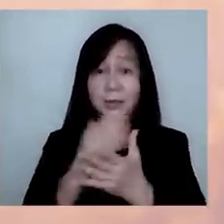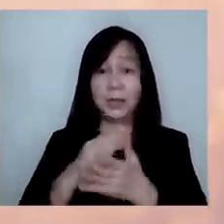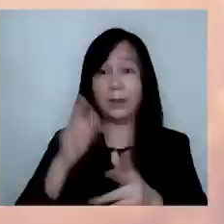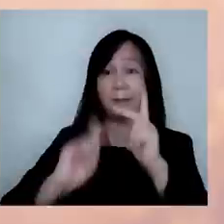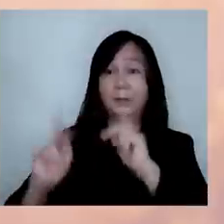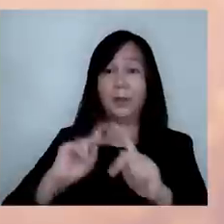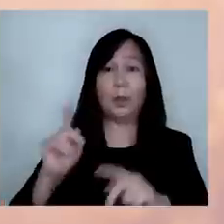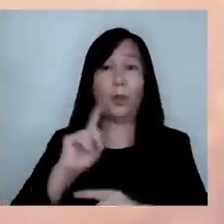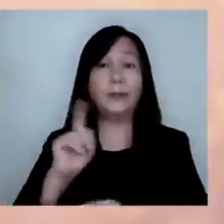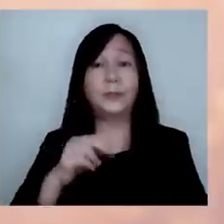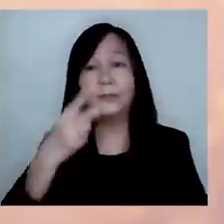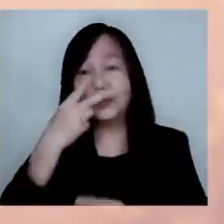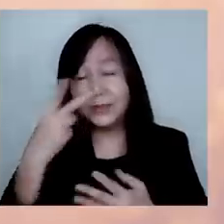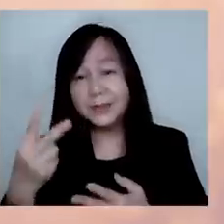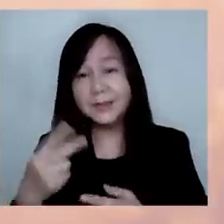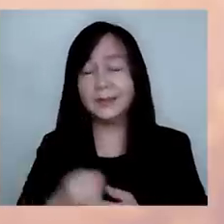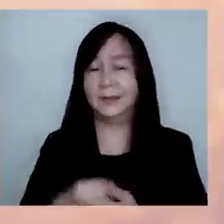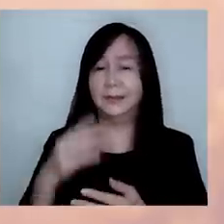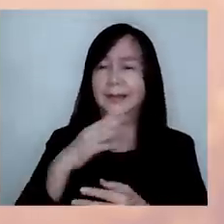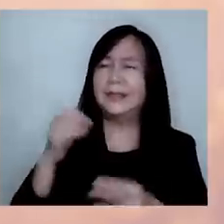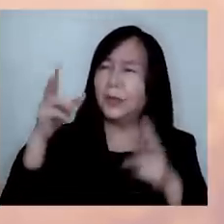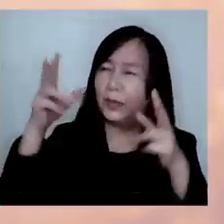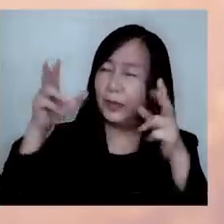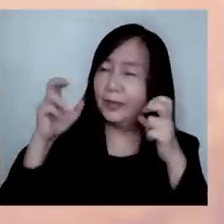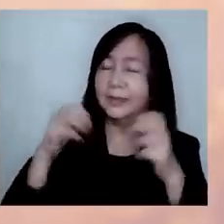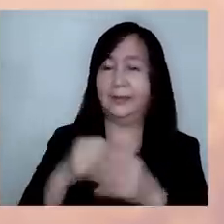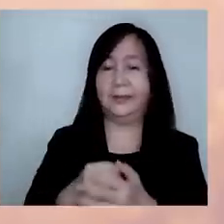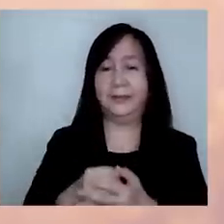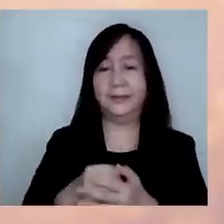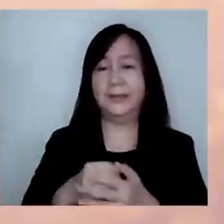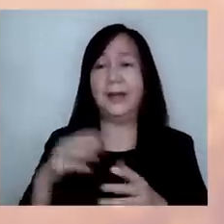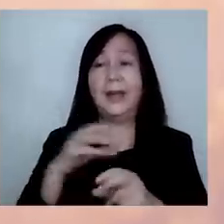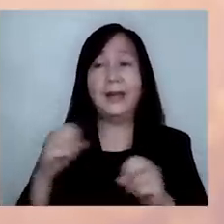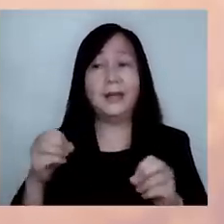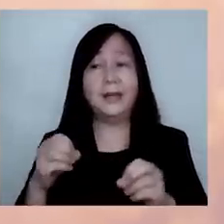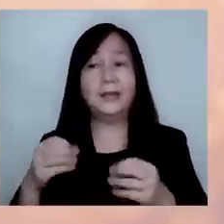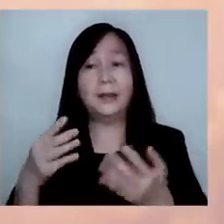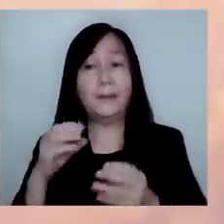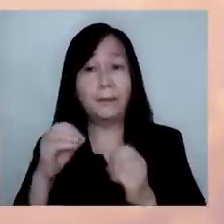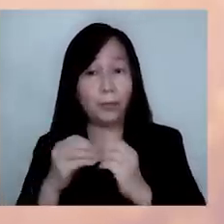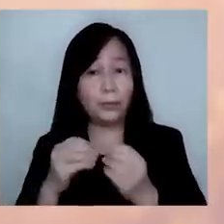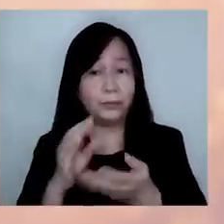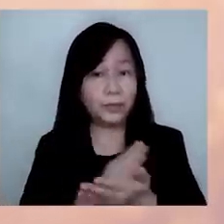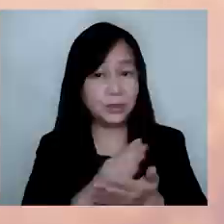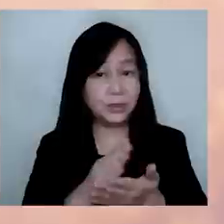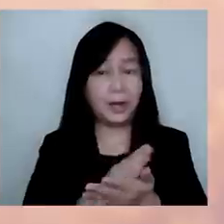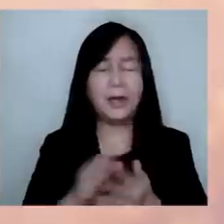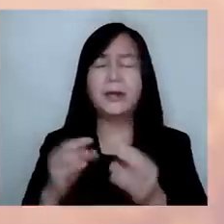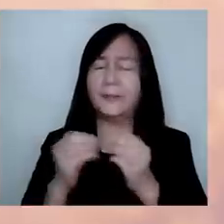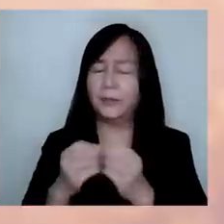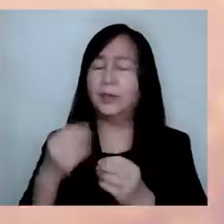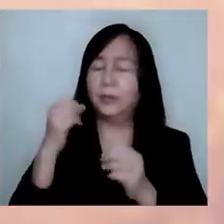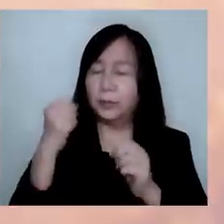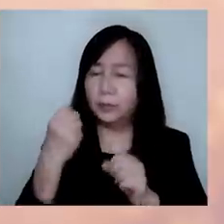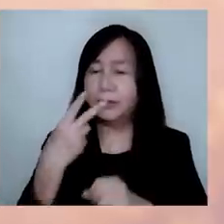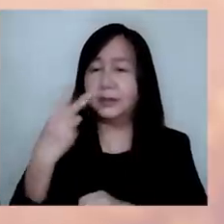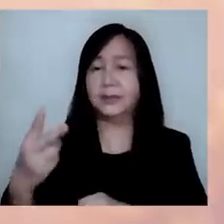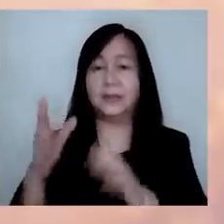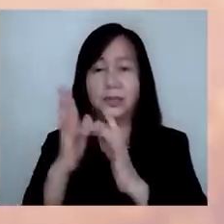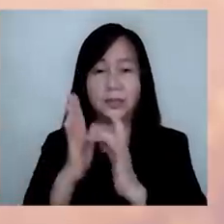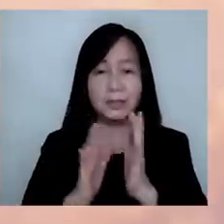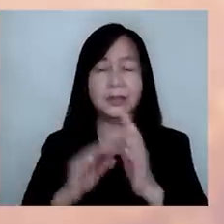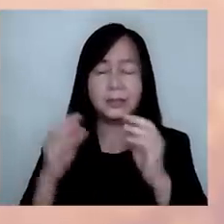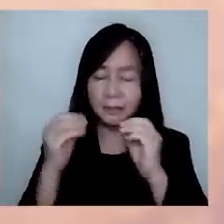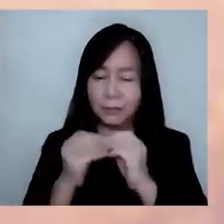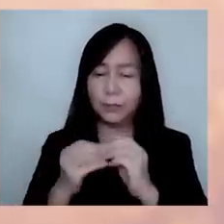what we have seen and heard and the more we share the more we see Jesus the more we share the more we